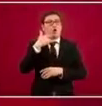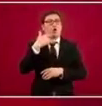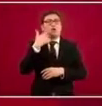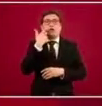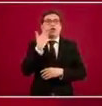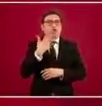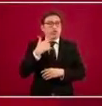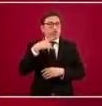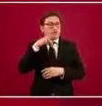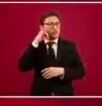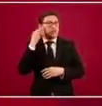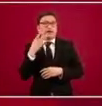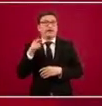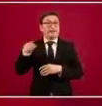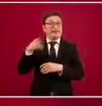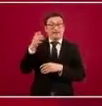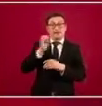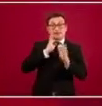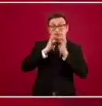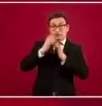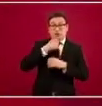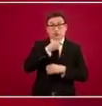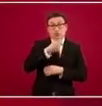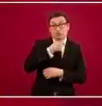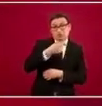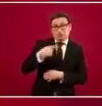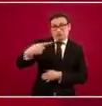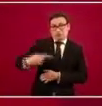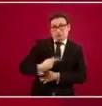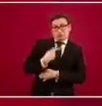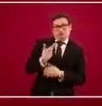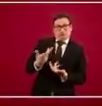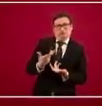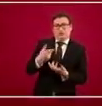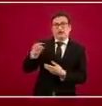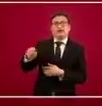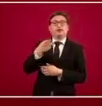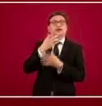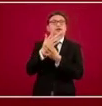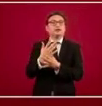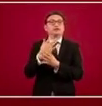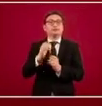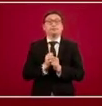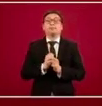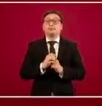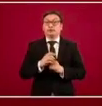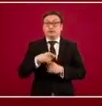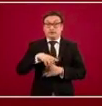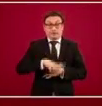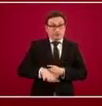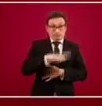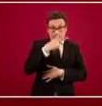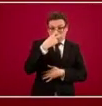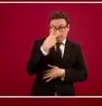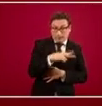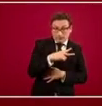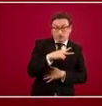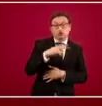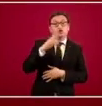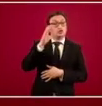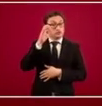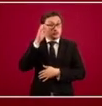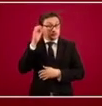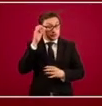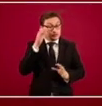of certain people or the denial to see reality. What the journalist that interviewed me was talking about at the moment was